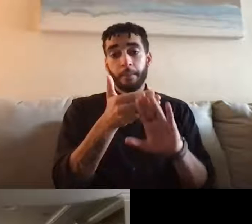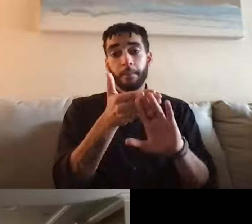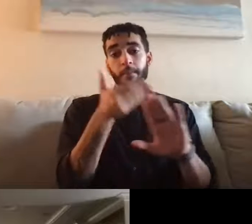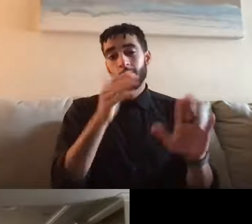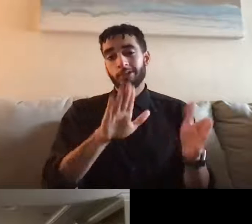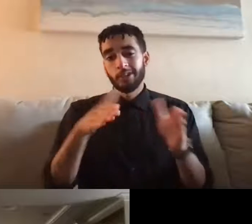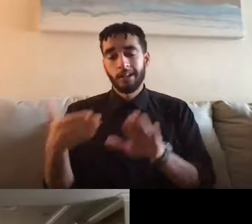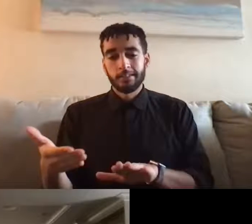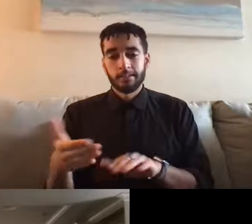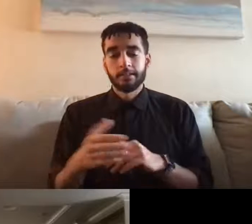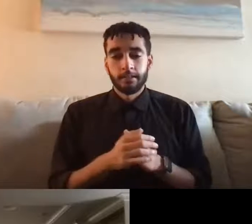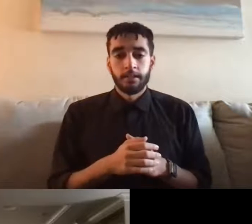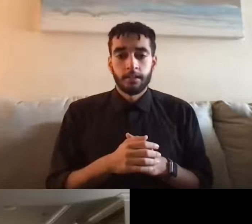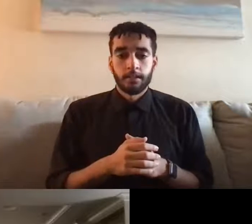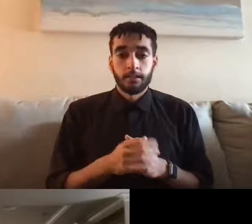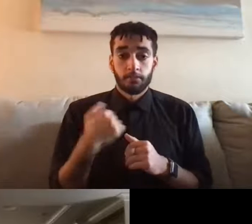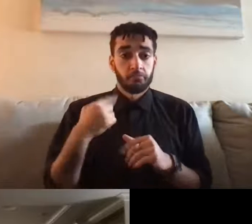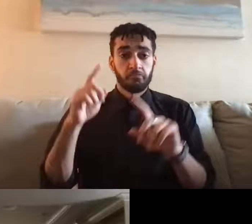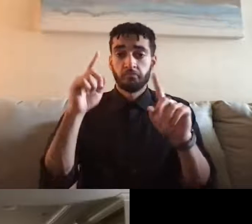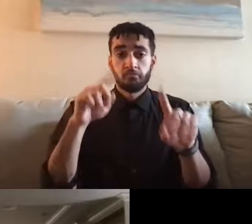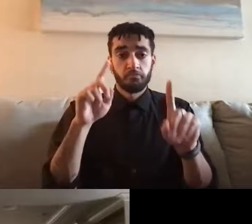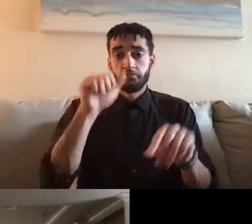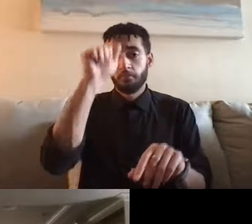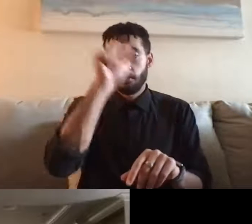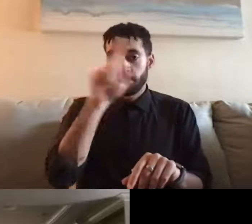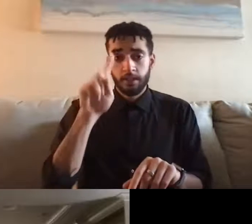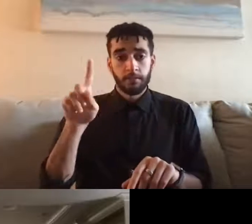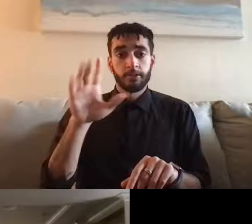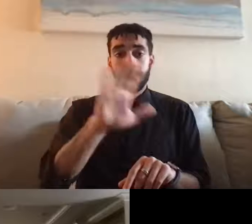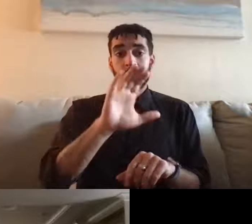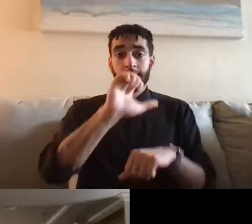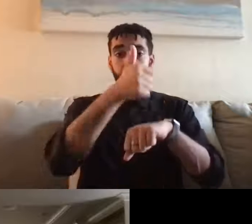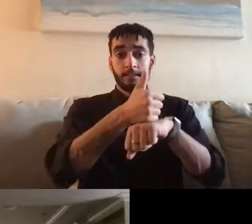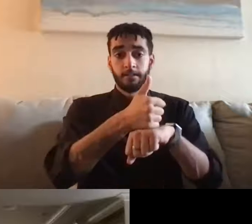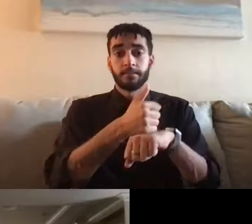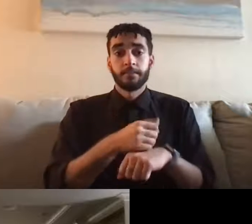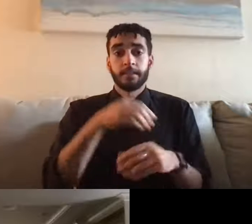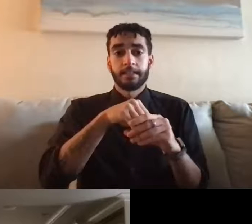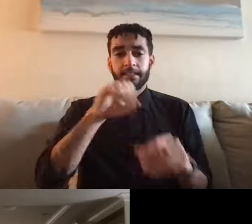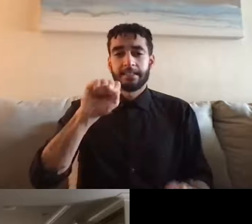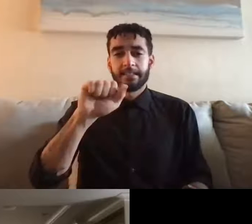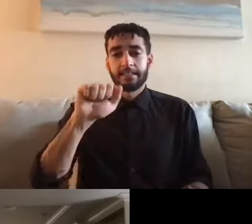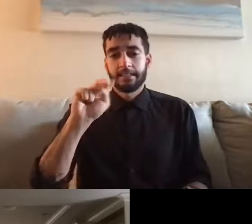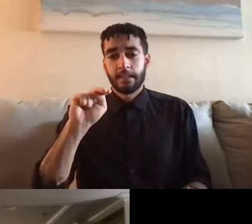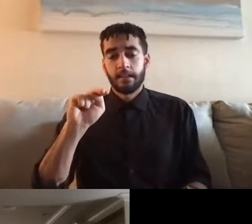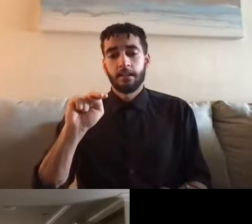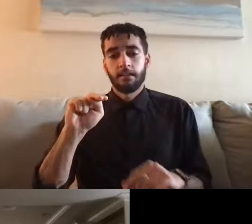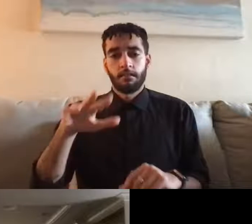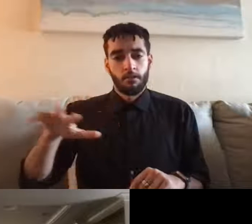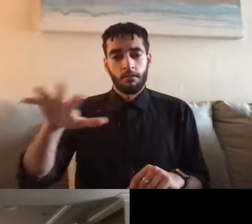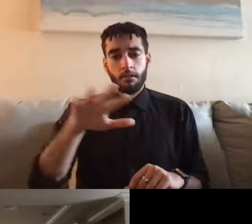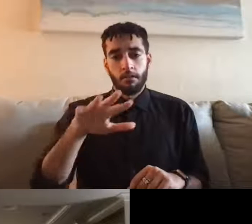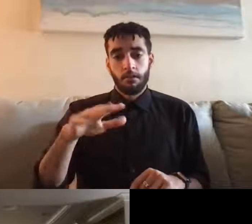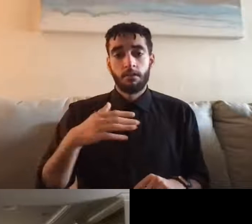away, attended the Alzheimer's Daycare Resource Center based in San Francisco, Self for the Elderly, and